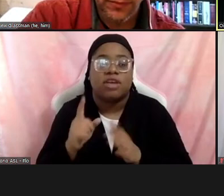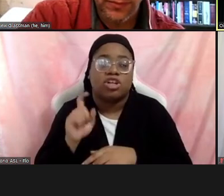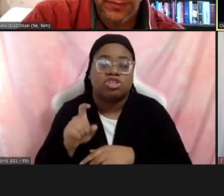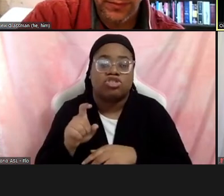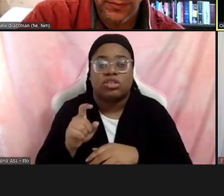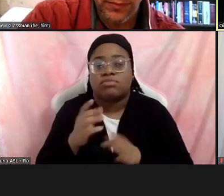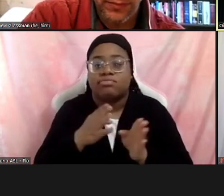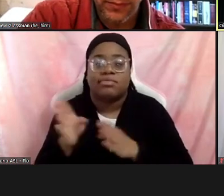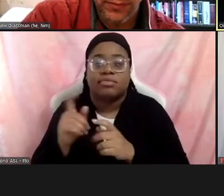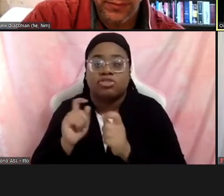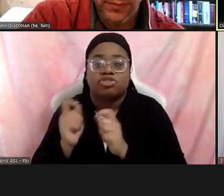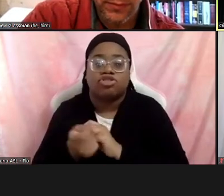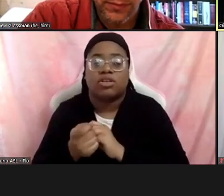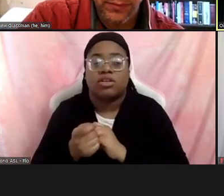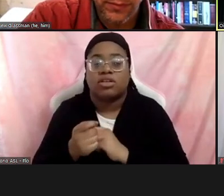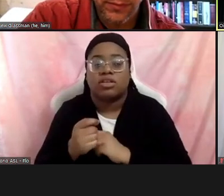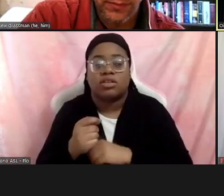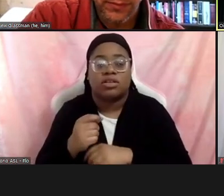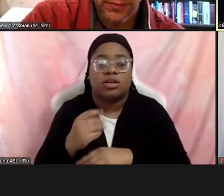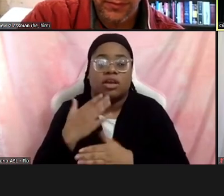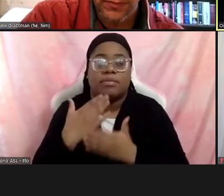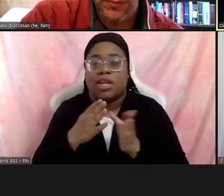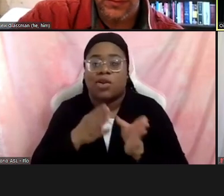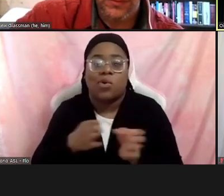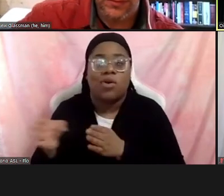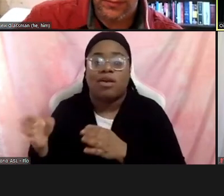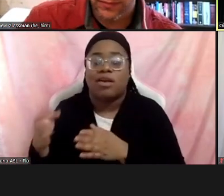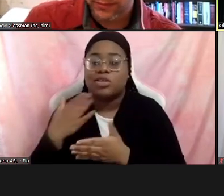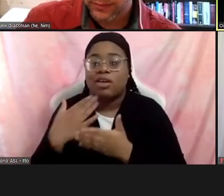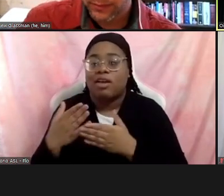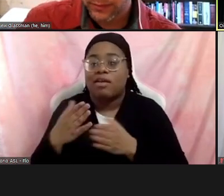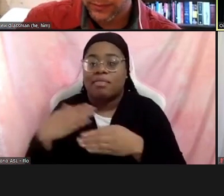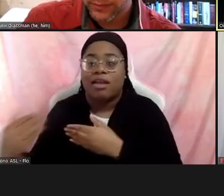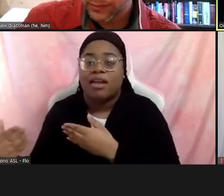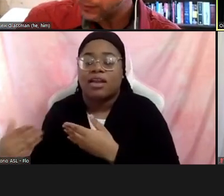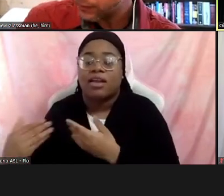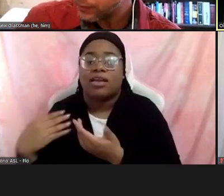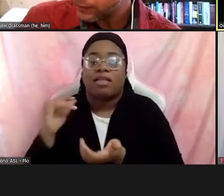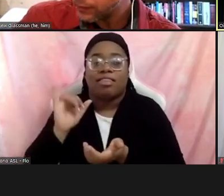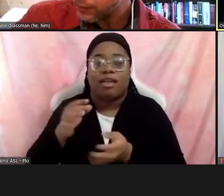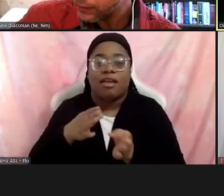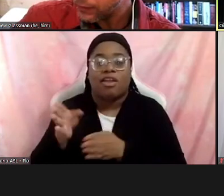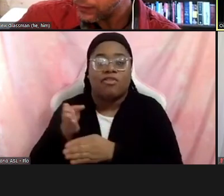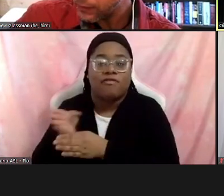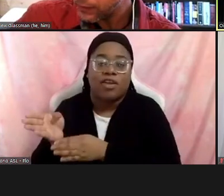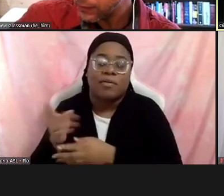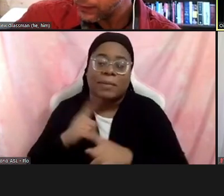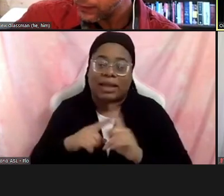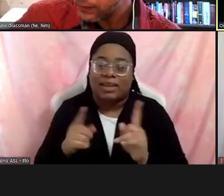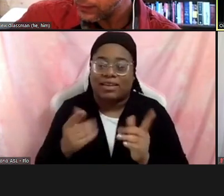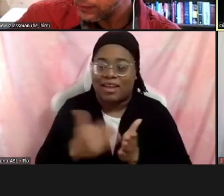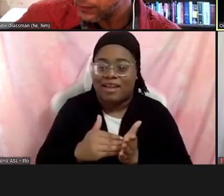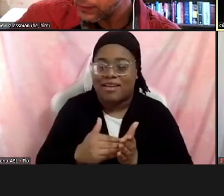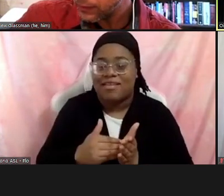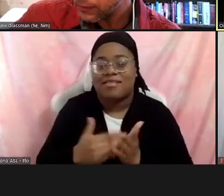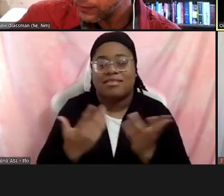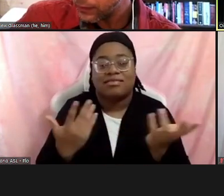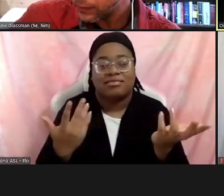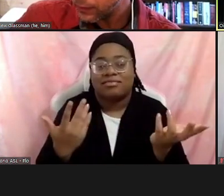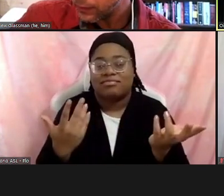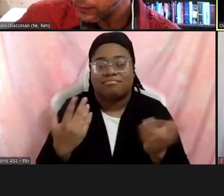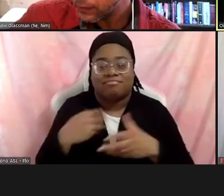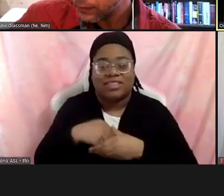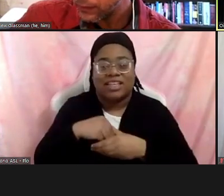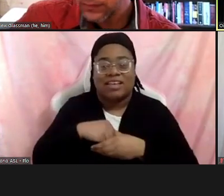another thing because I'm good organizing or I'm good planning, so I will go to another field. But then it's something inside me